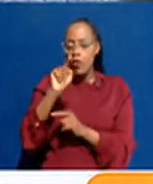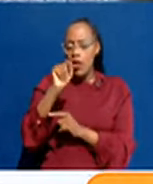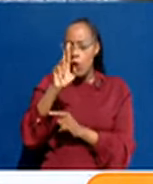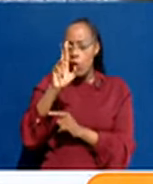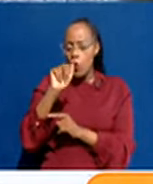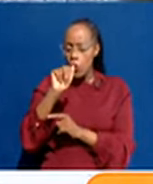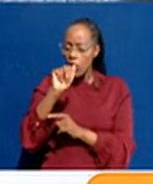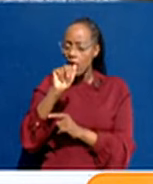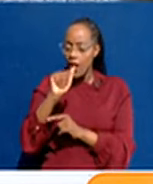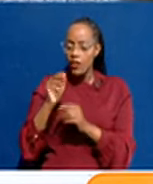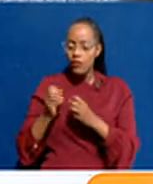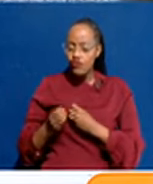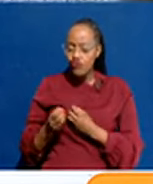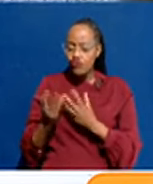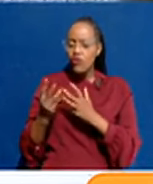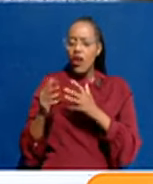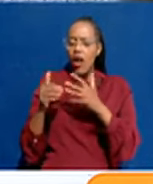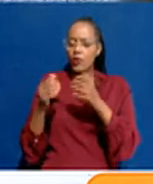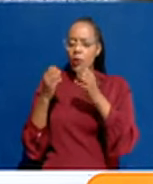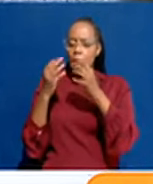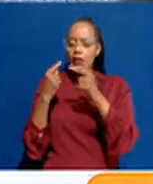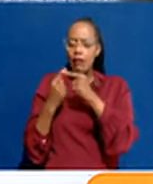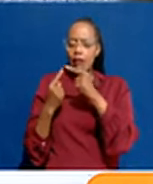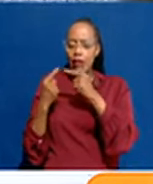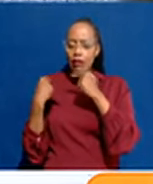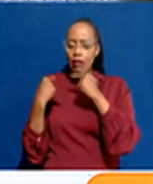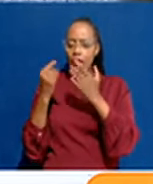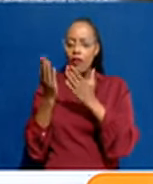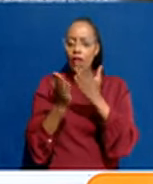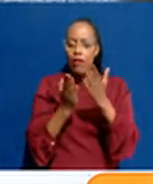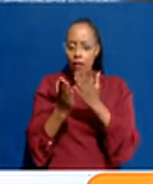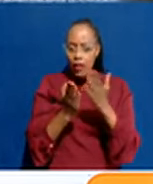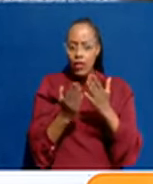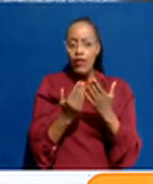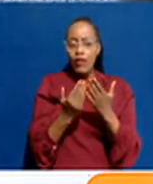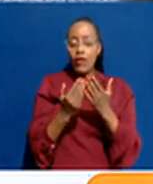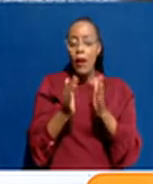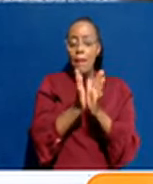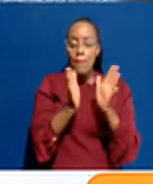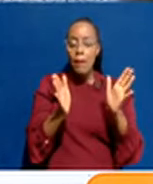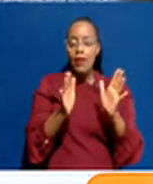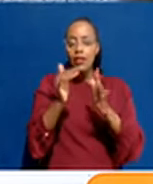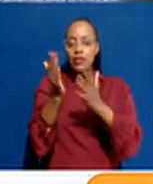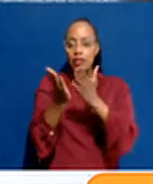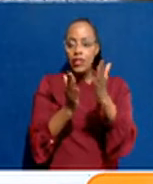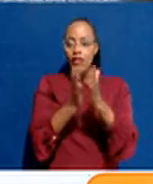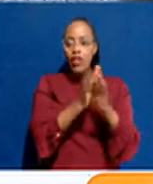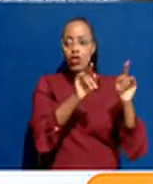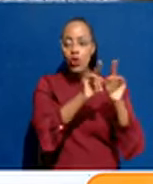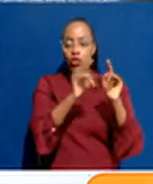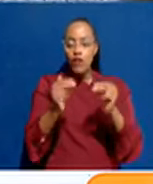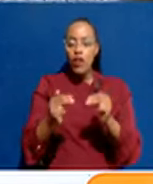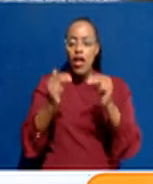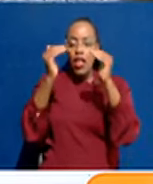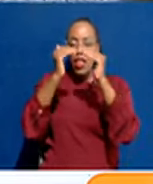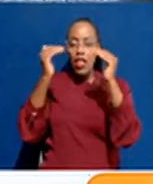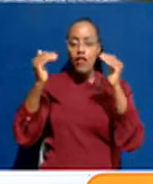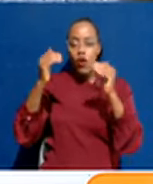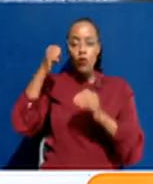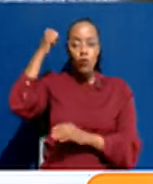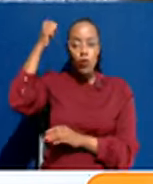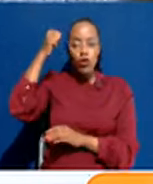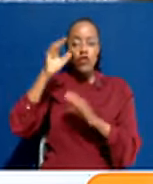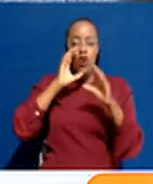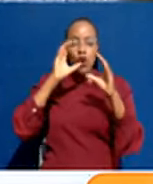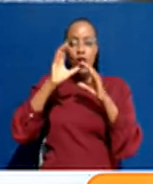on the highs and lows of his many years of service in diplomacy, public service, and high-level politics. From the